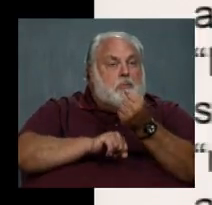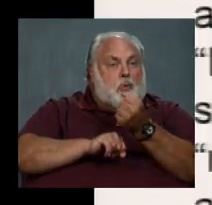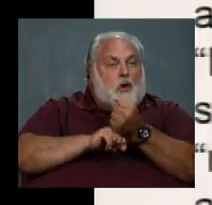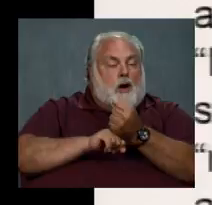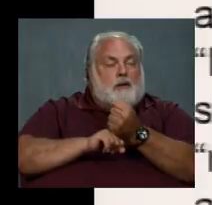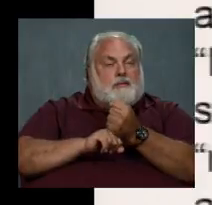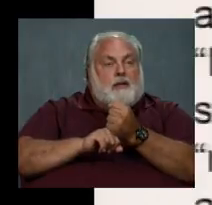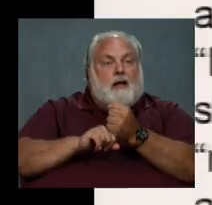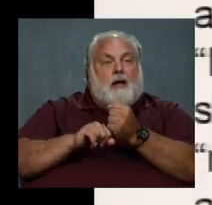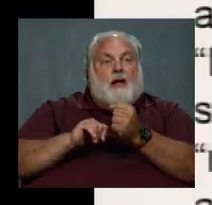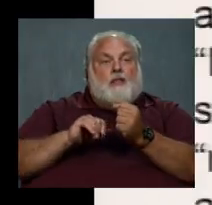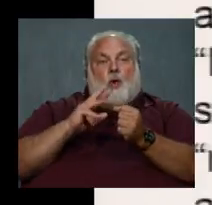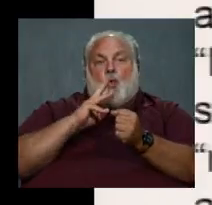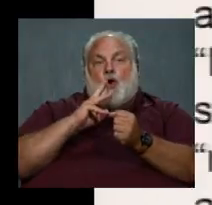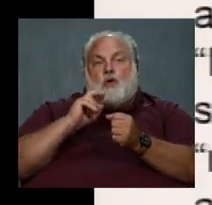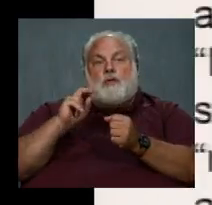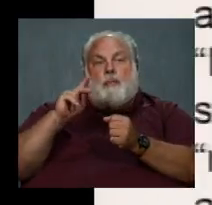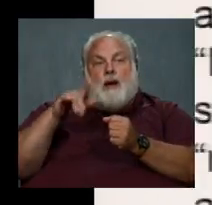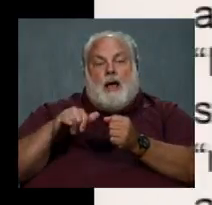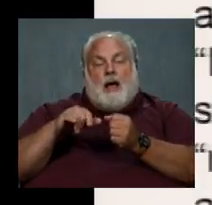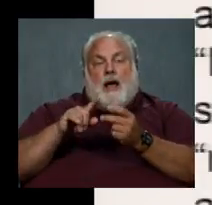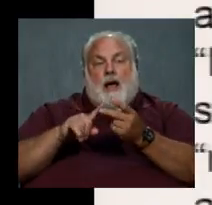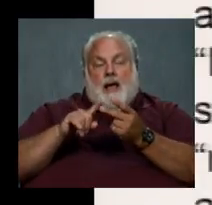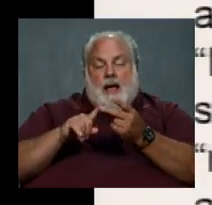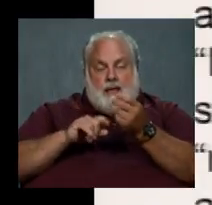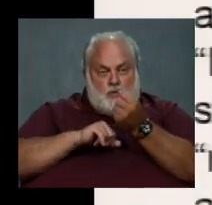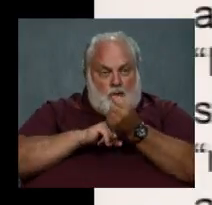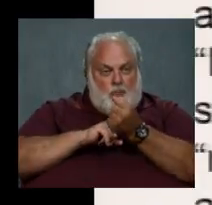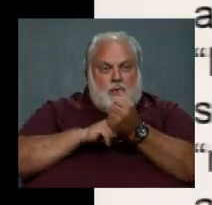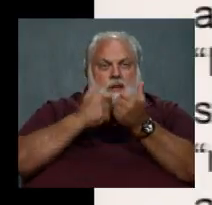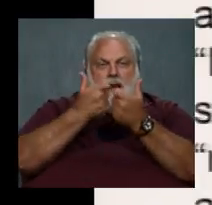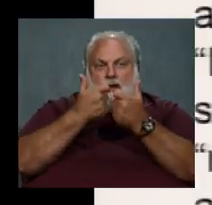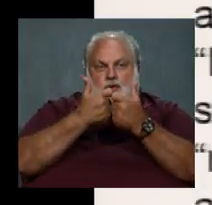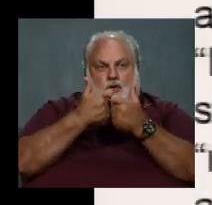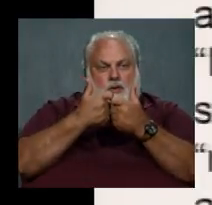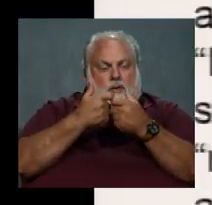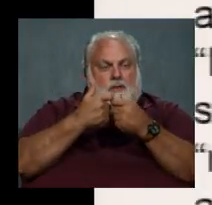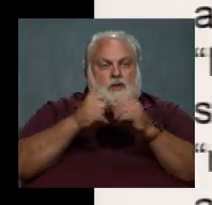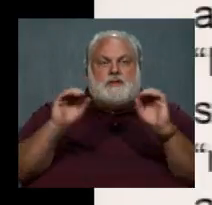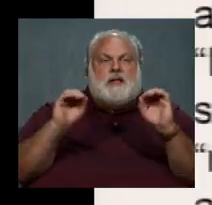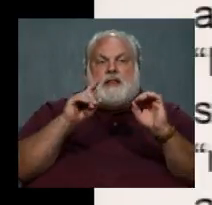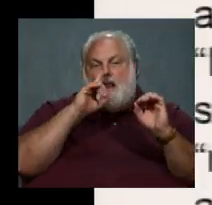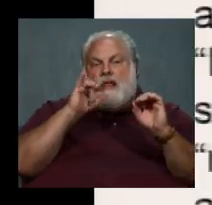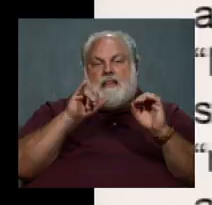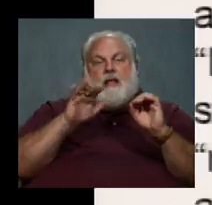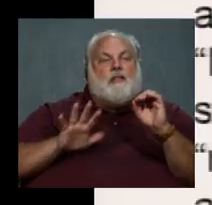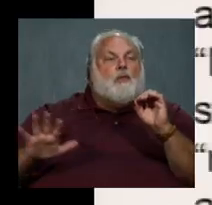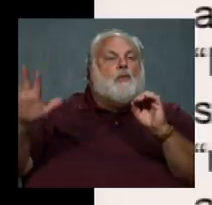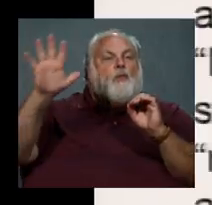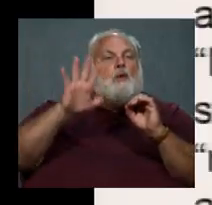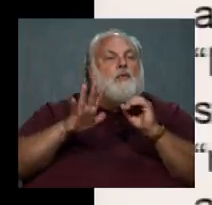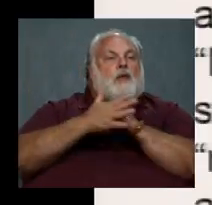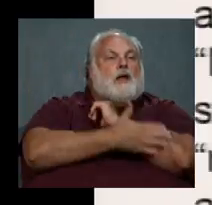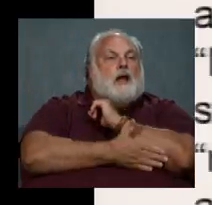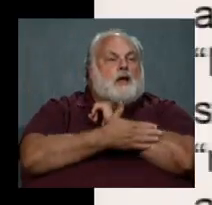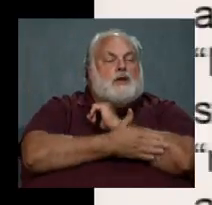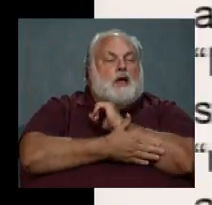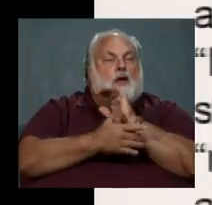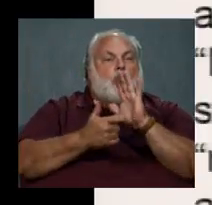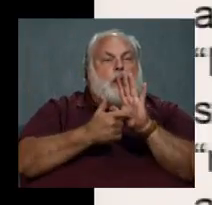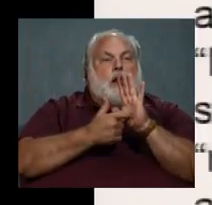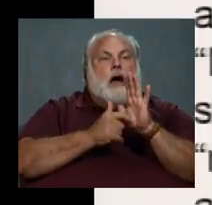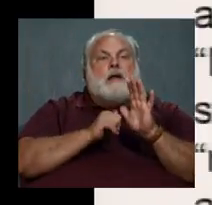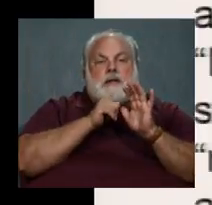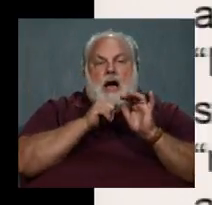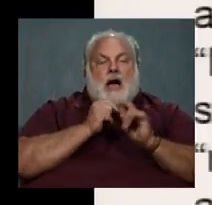and water supply. They called it an innovative approach. There's nothing like this anywhere else in the country. So they said, look, this is going to require a